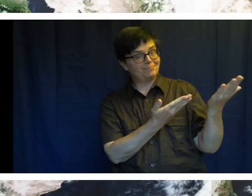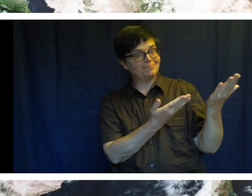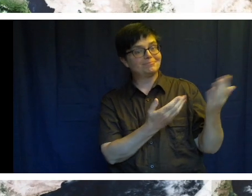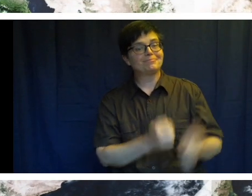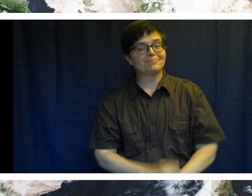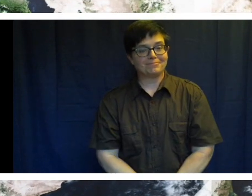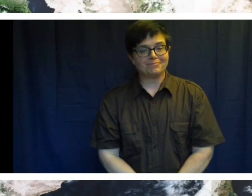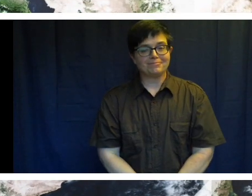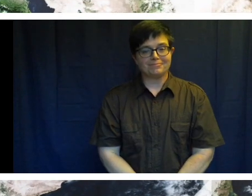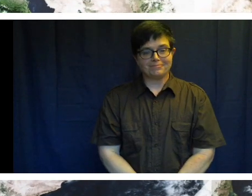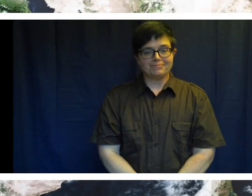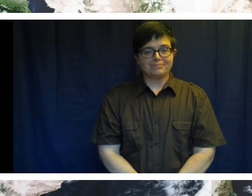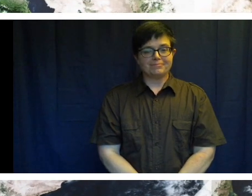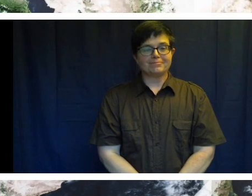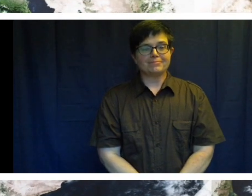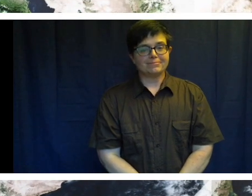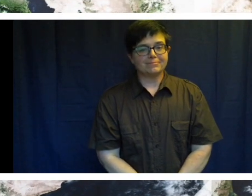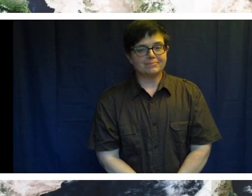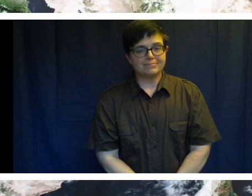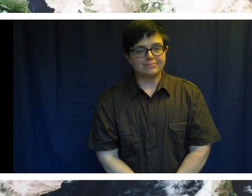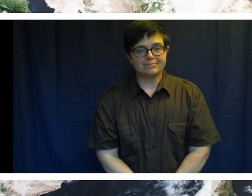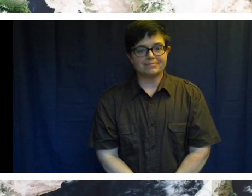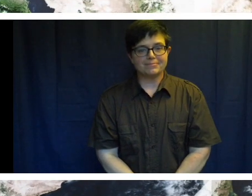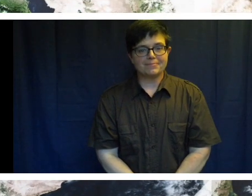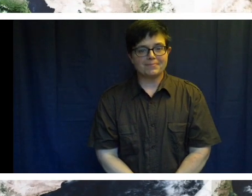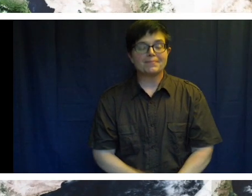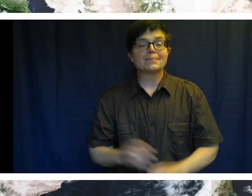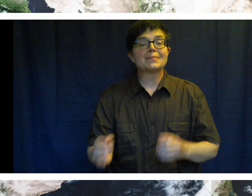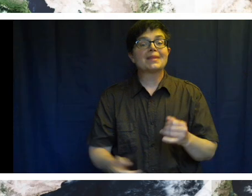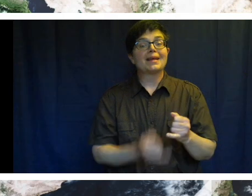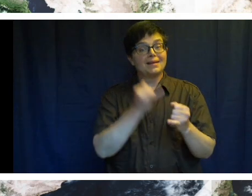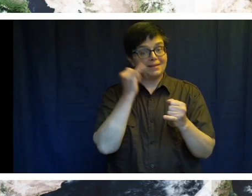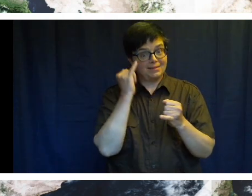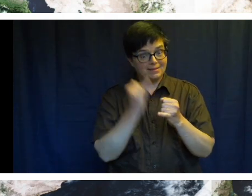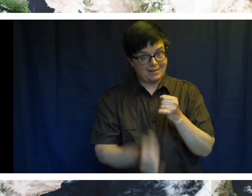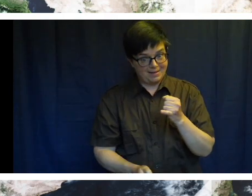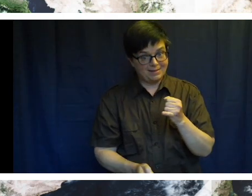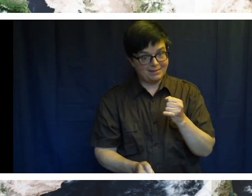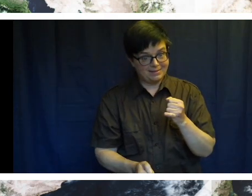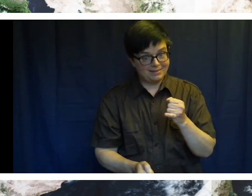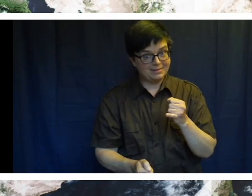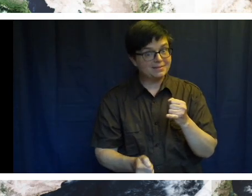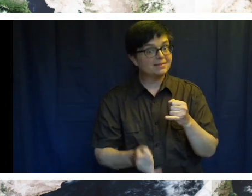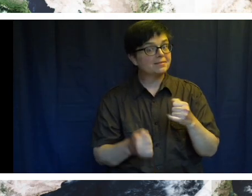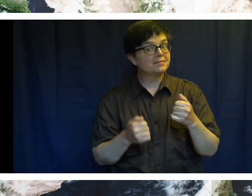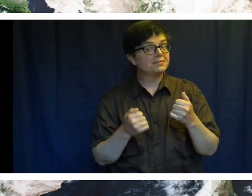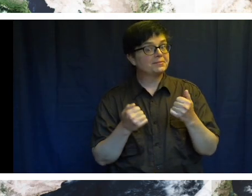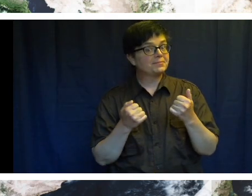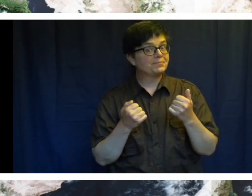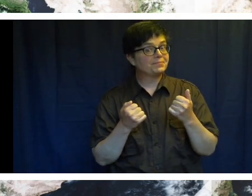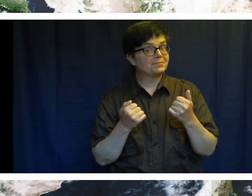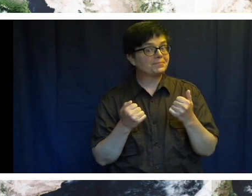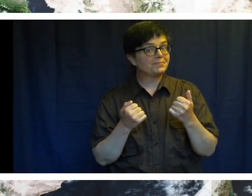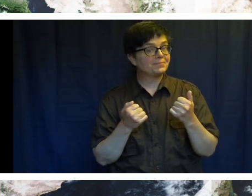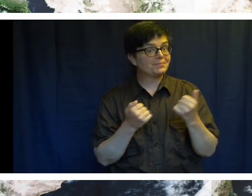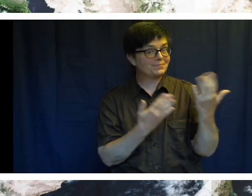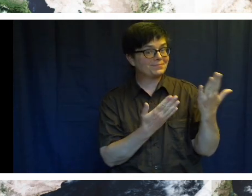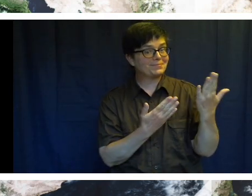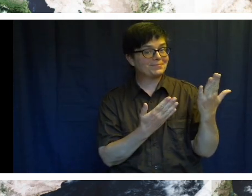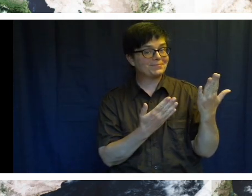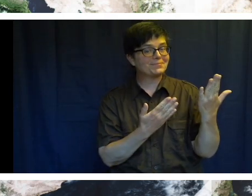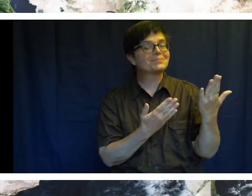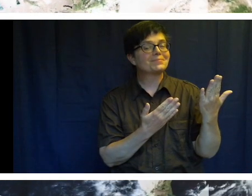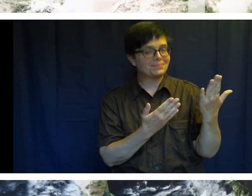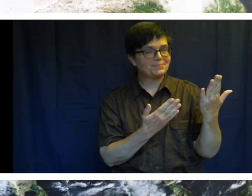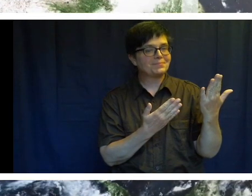but I am especially excited to know that there is also representation from the Eastern Mediterranean region.